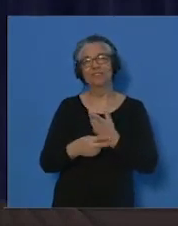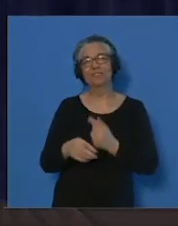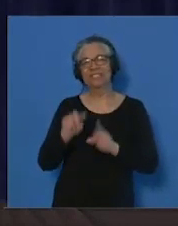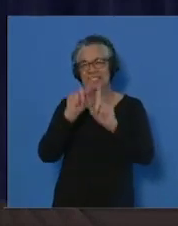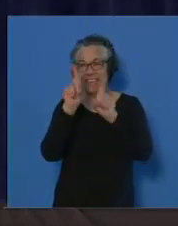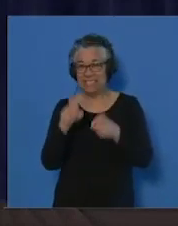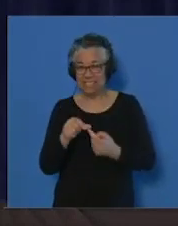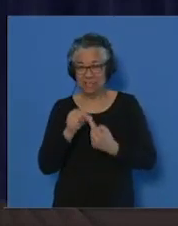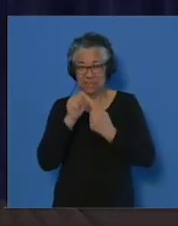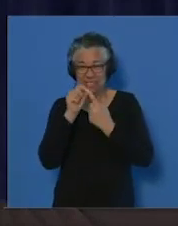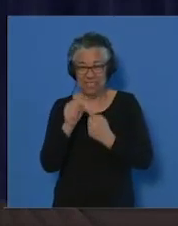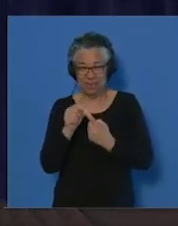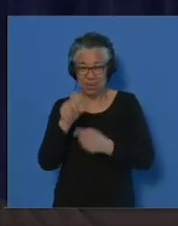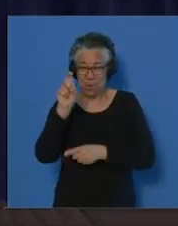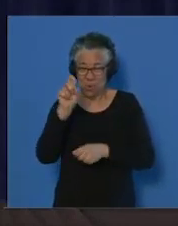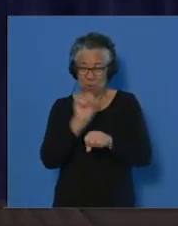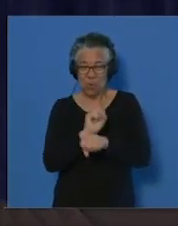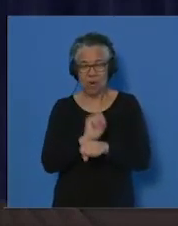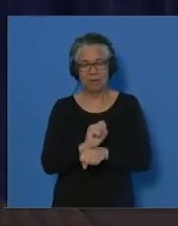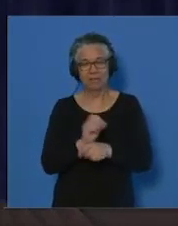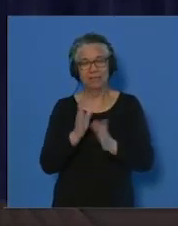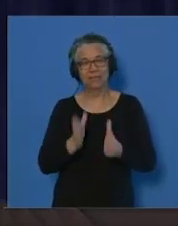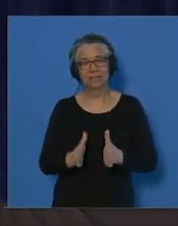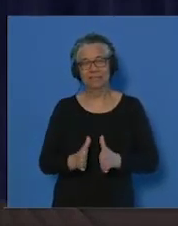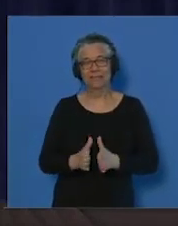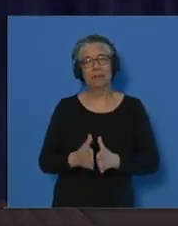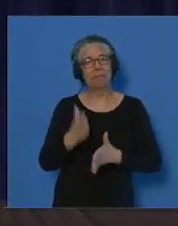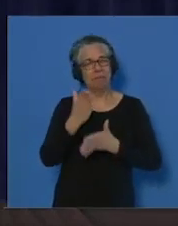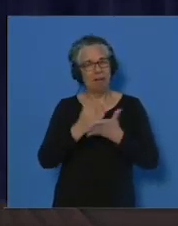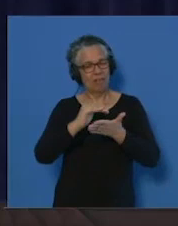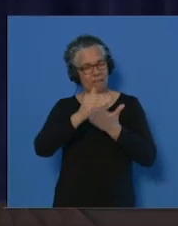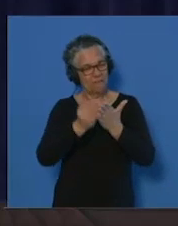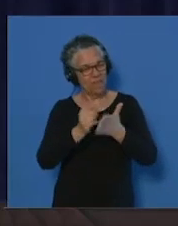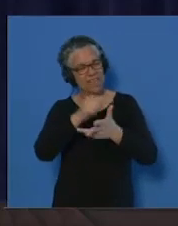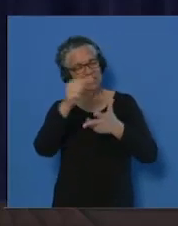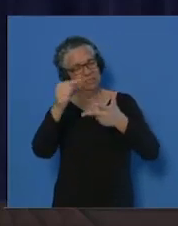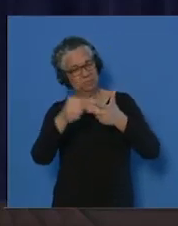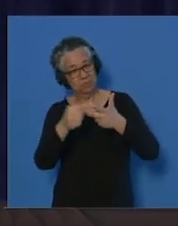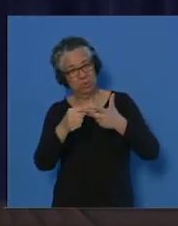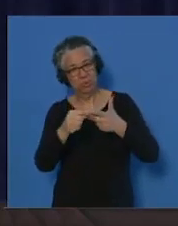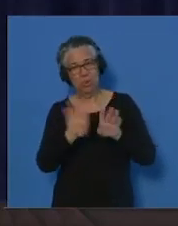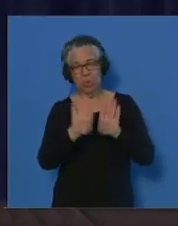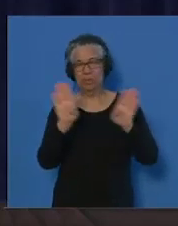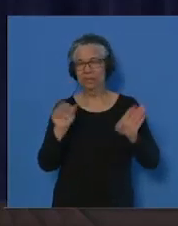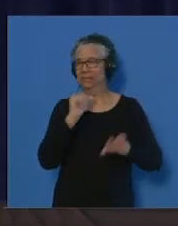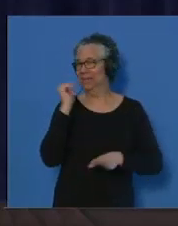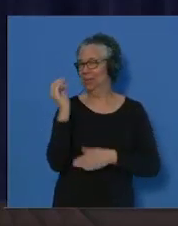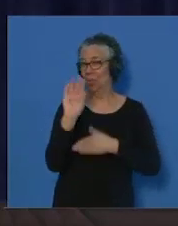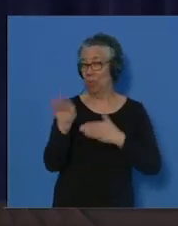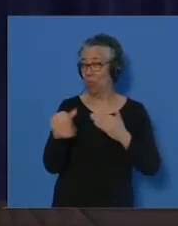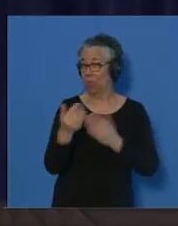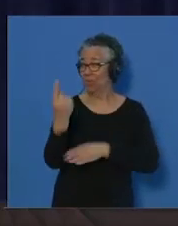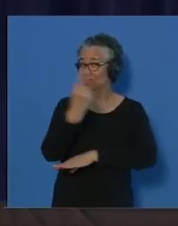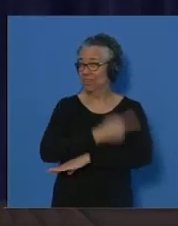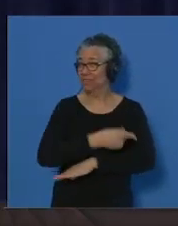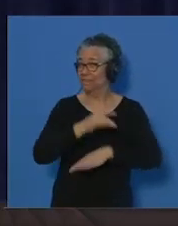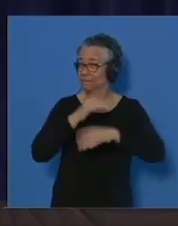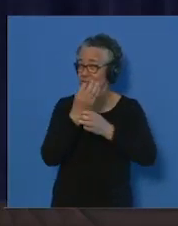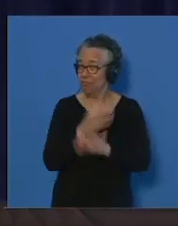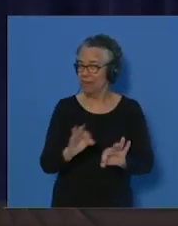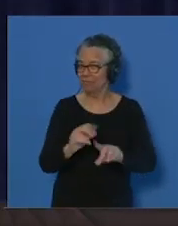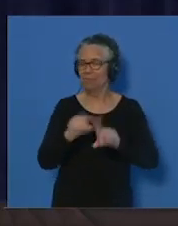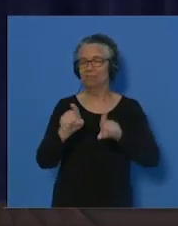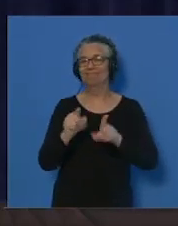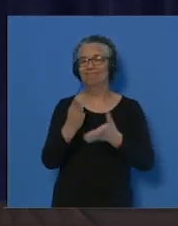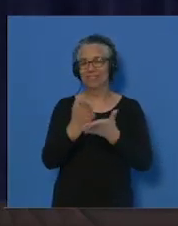essential workers who may be involved in phase 2 reopening. So not all the days are open, but there are some slots which are open